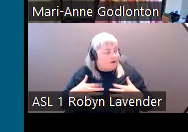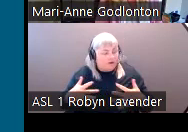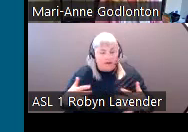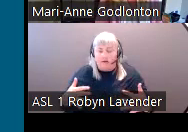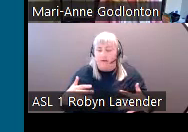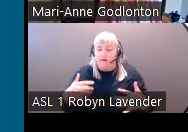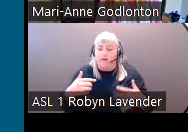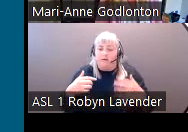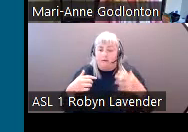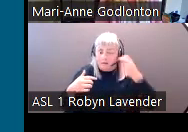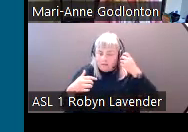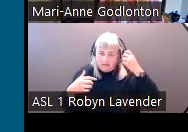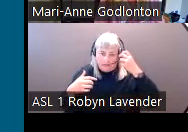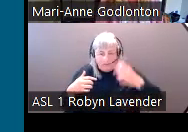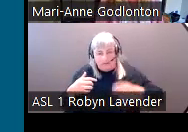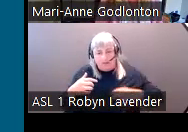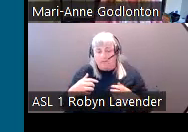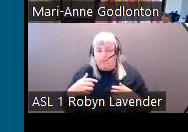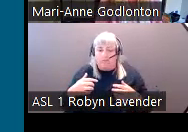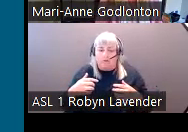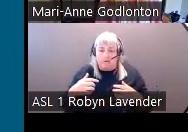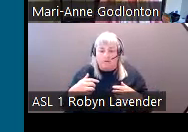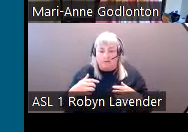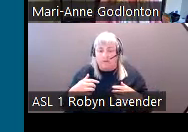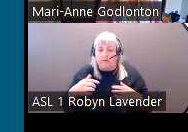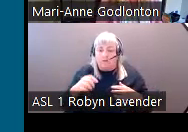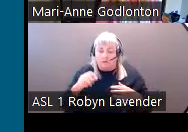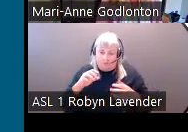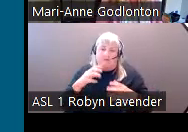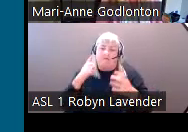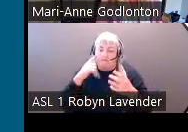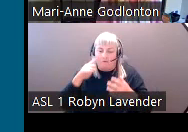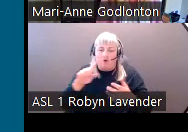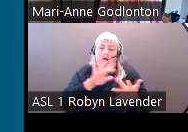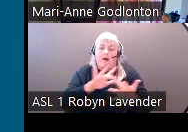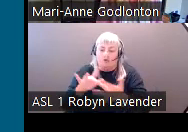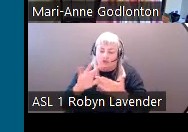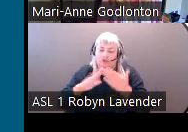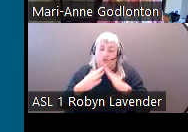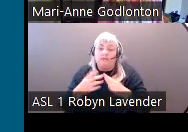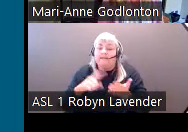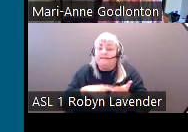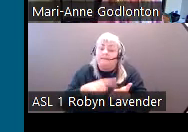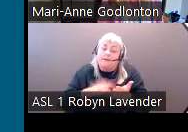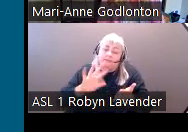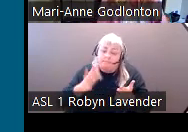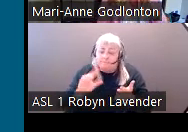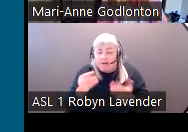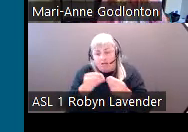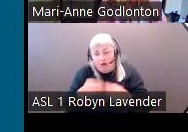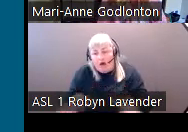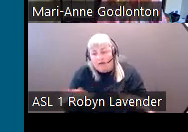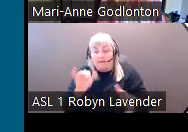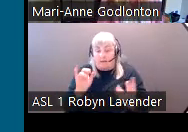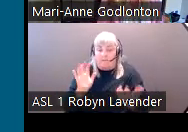we were at the shelter and then kind of out in the community and somewhat lost in a way. And so that